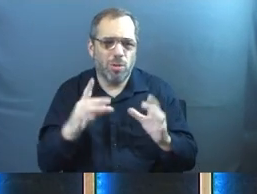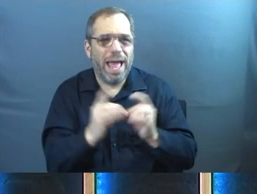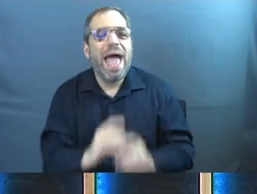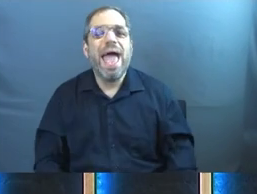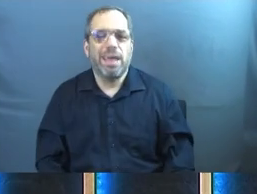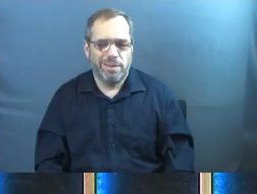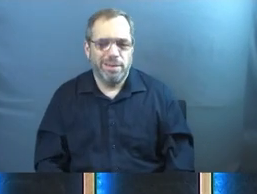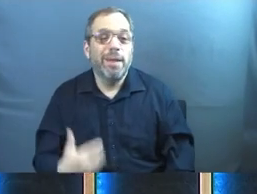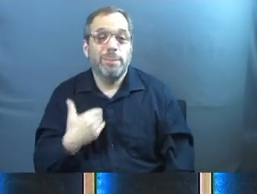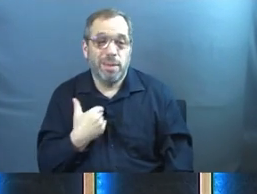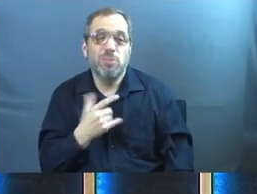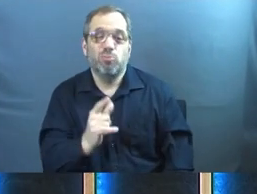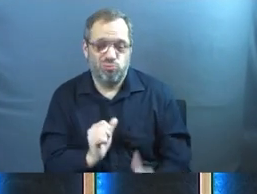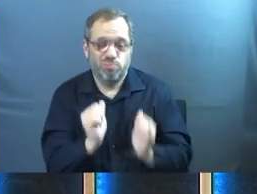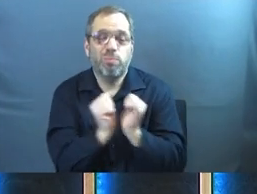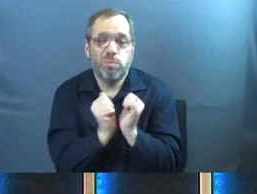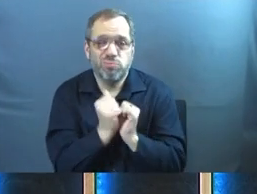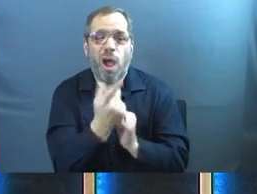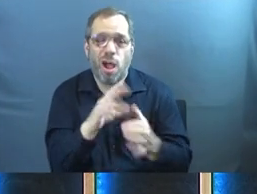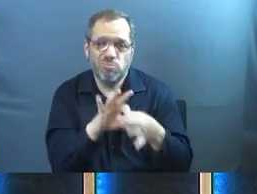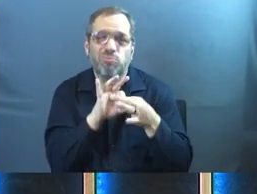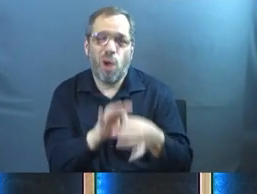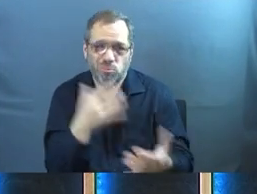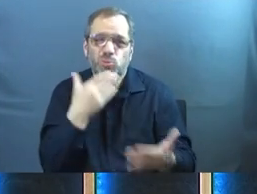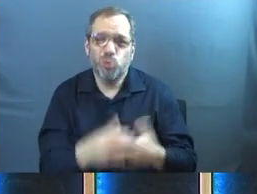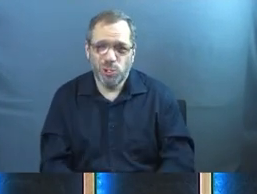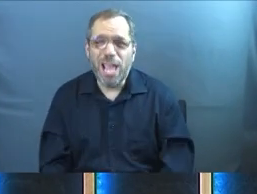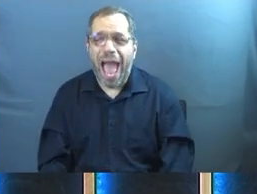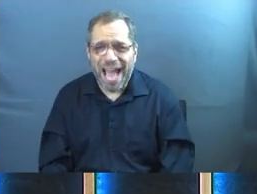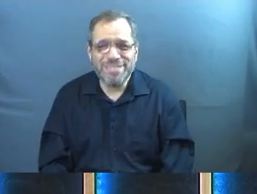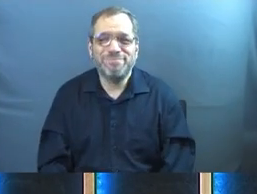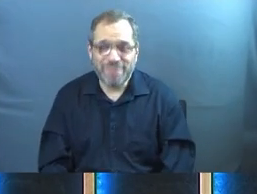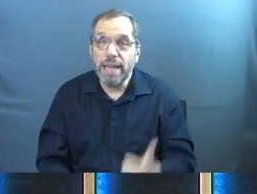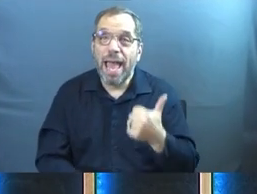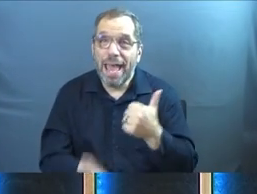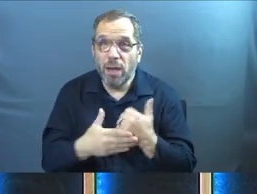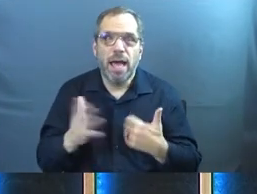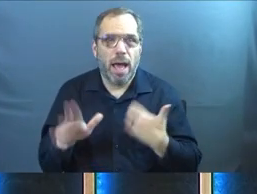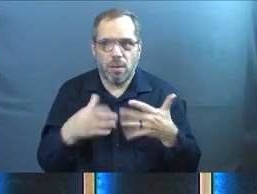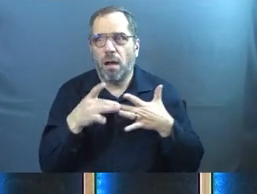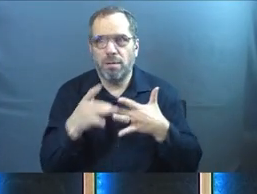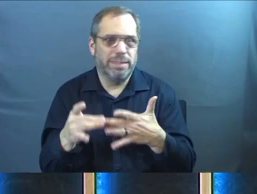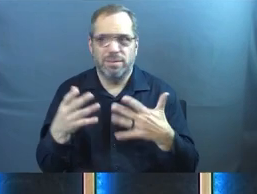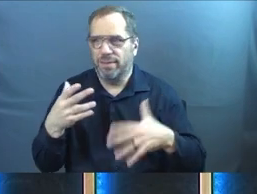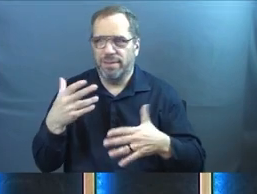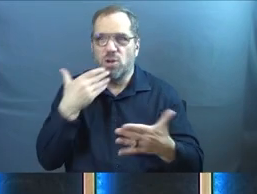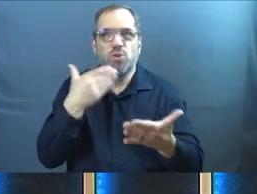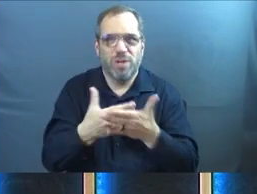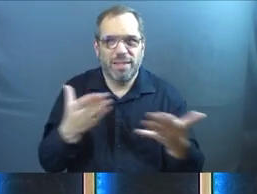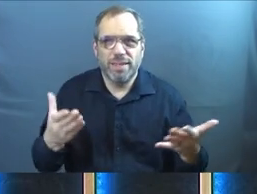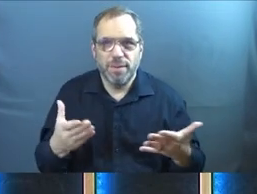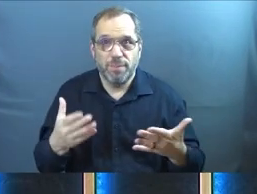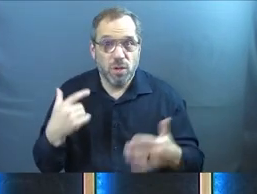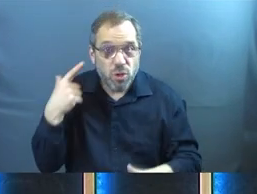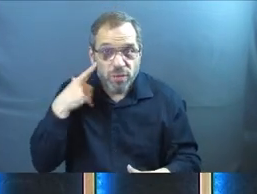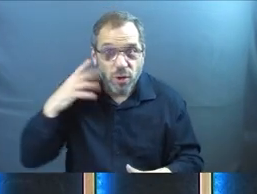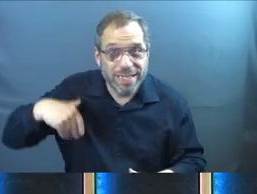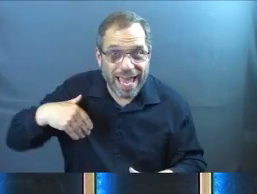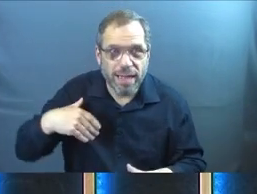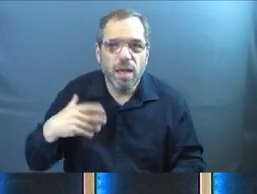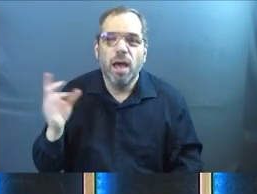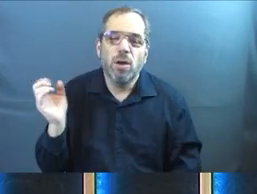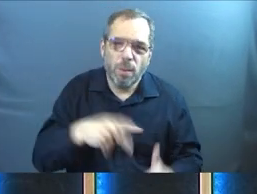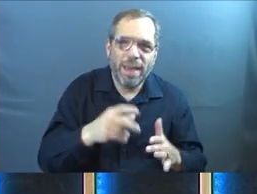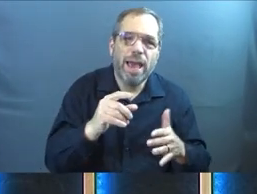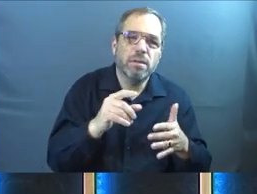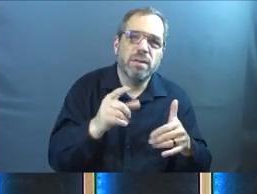baby, I'm stuck with you." Amen? Yes. That's good. And that helps, and that leads to all kinds of good things. If you haven't heard that one, you need to go